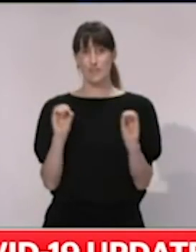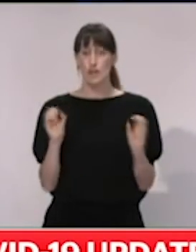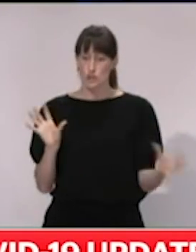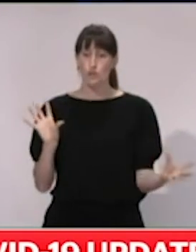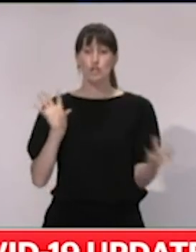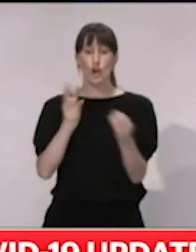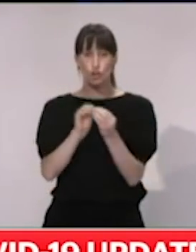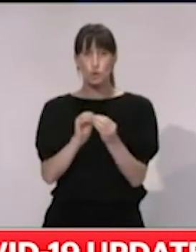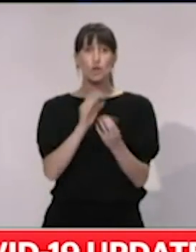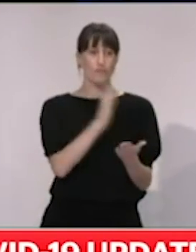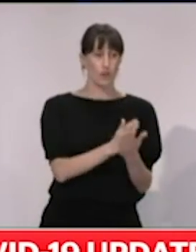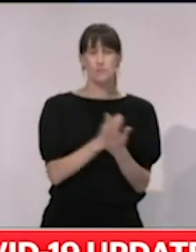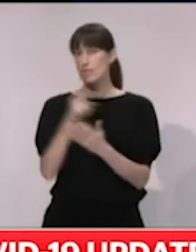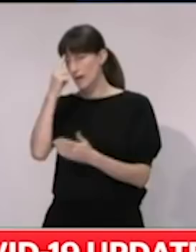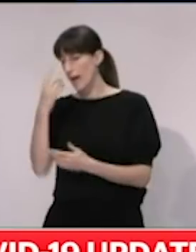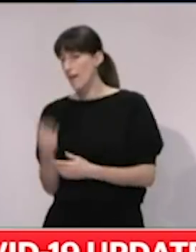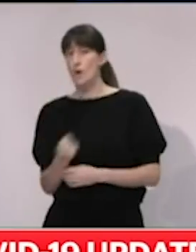probable cases remains at